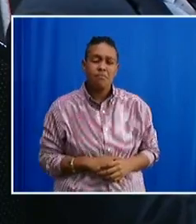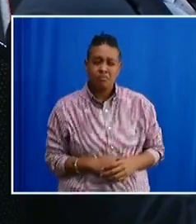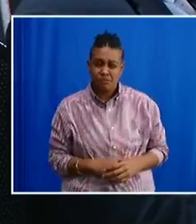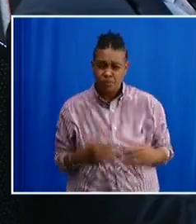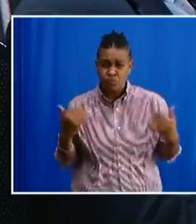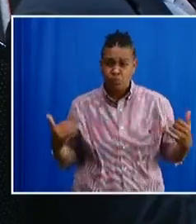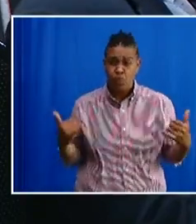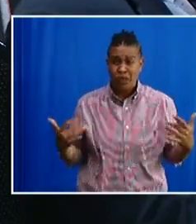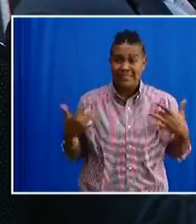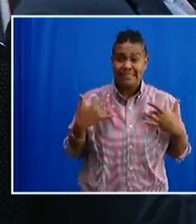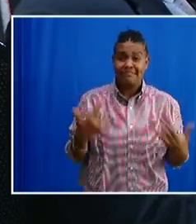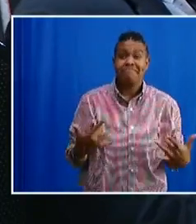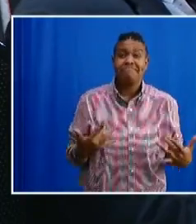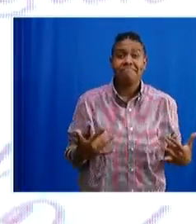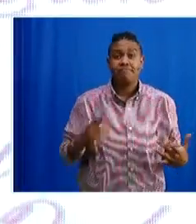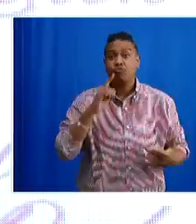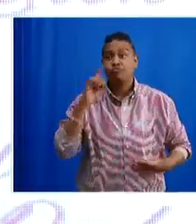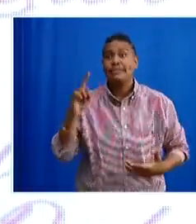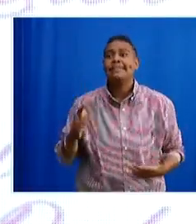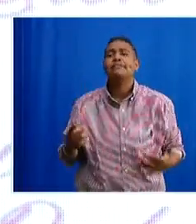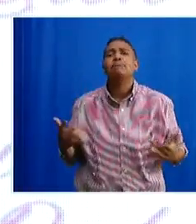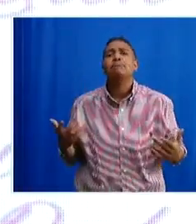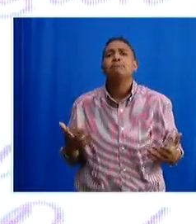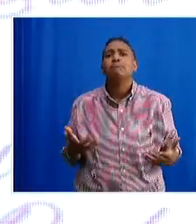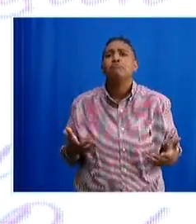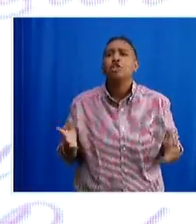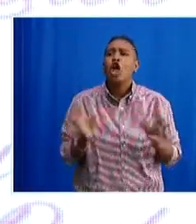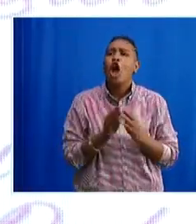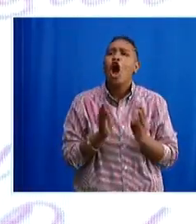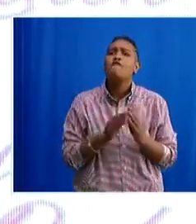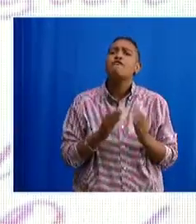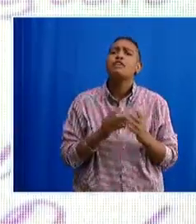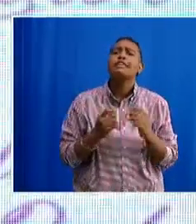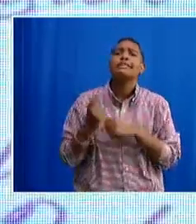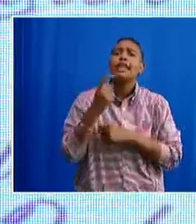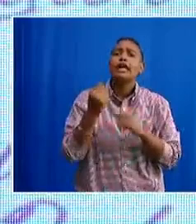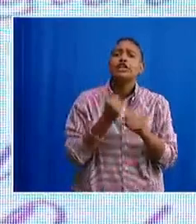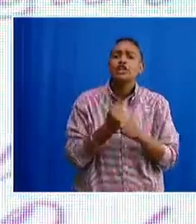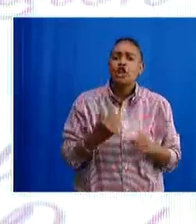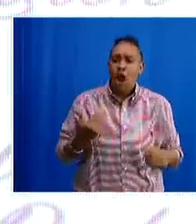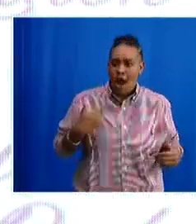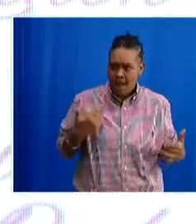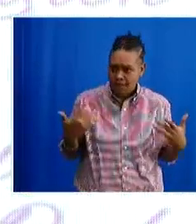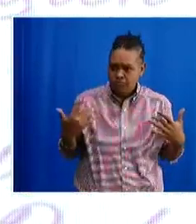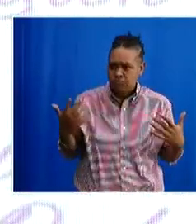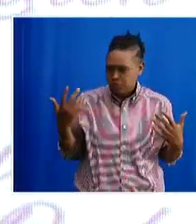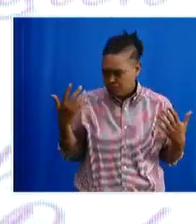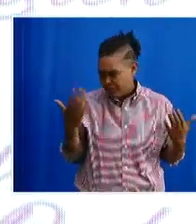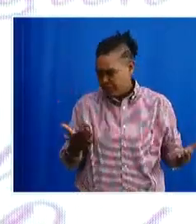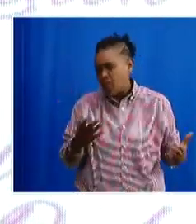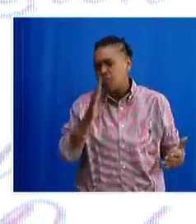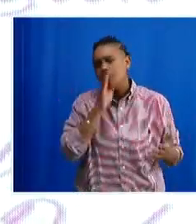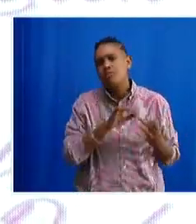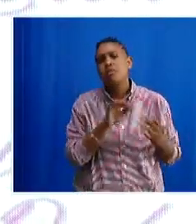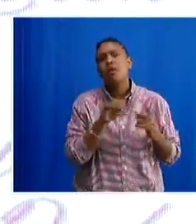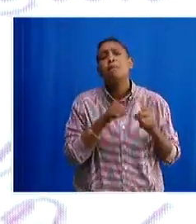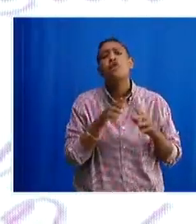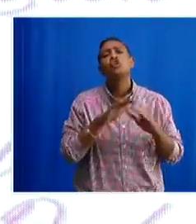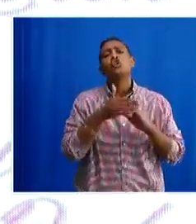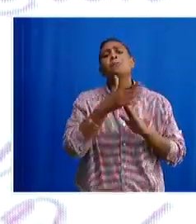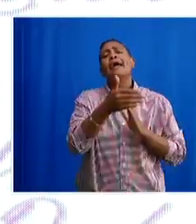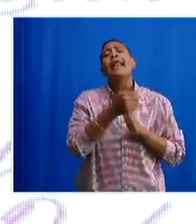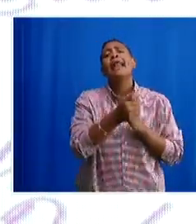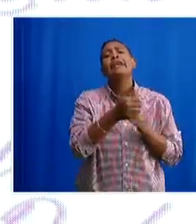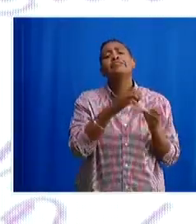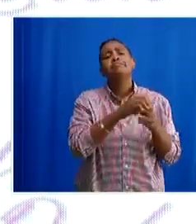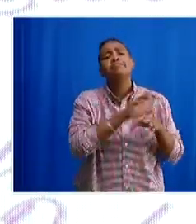Today's event, and indeed the hosting of the conference next year, speaks to Jamaica's leadership in the